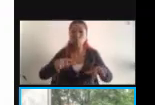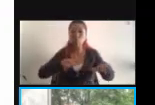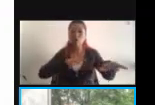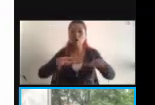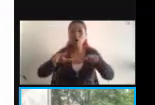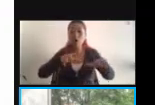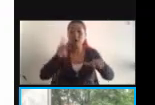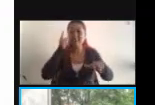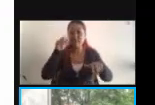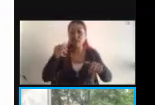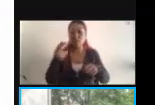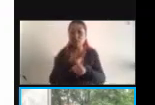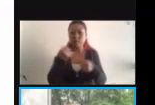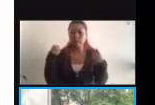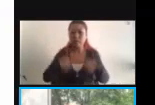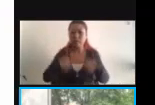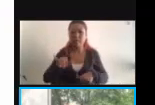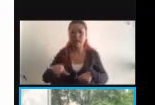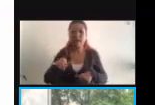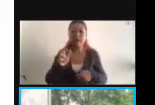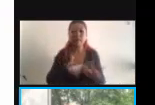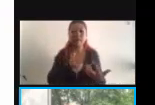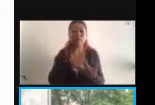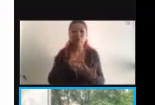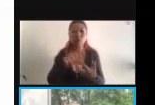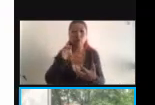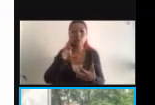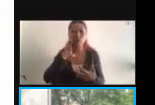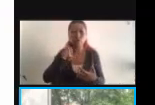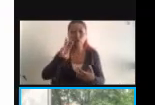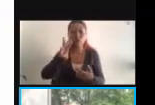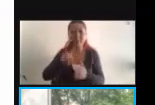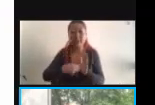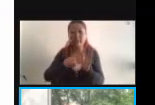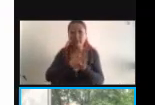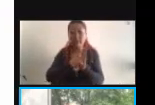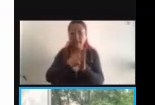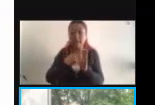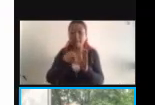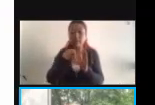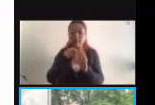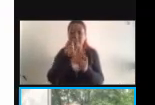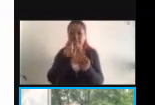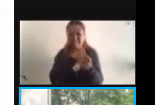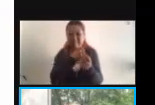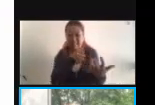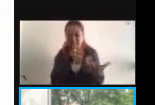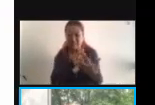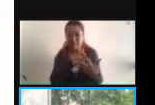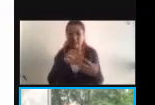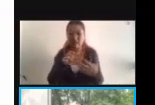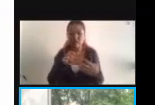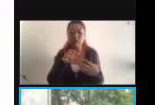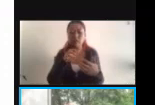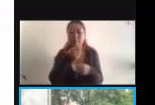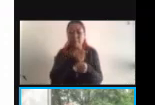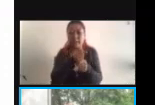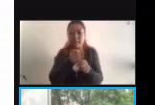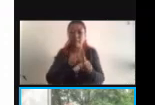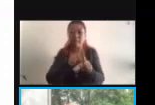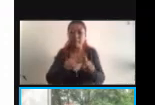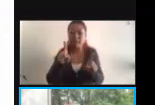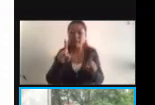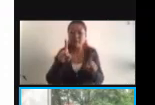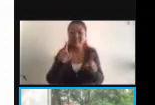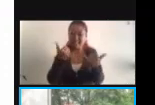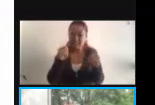specific crew members. But even then, even though it was custom made, there were a lot of issues with the suit.